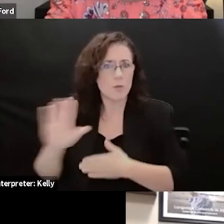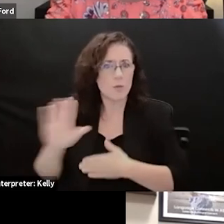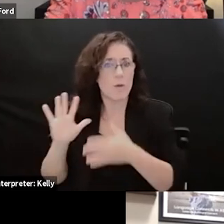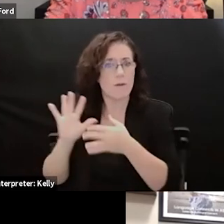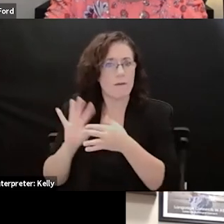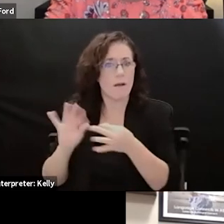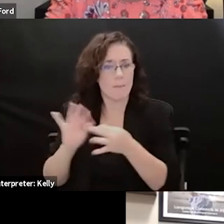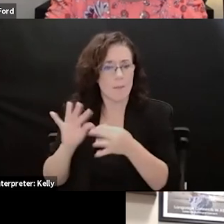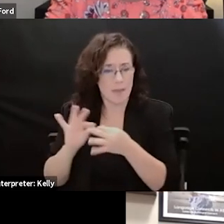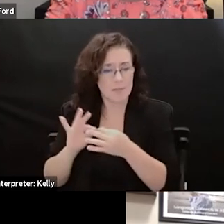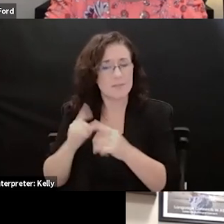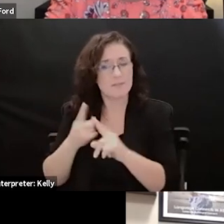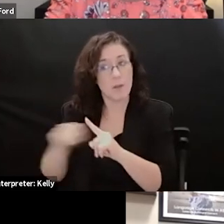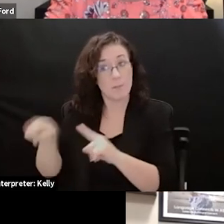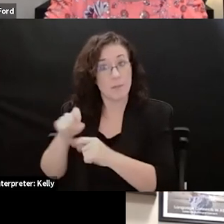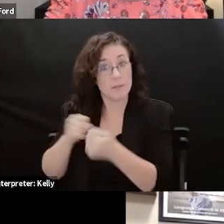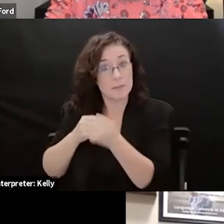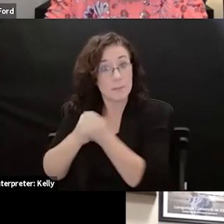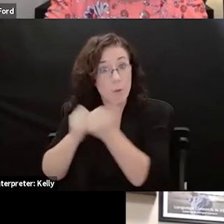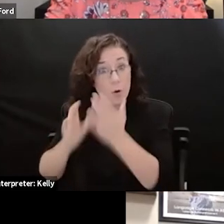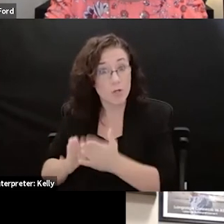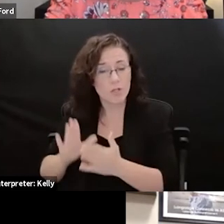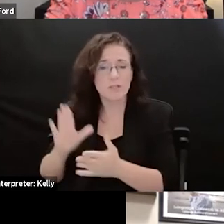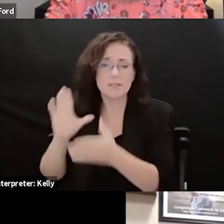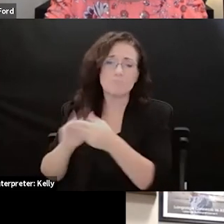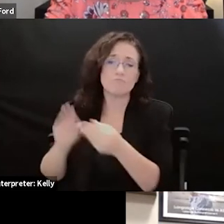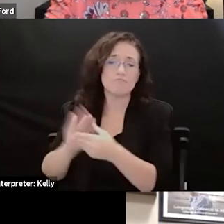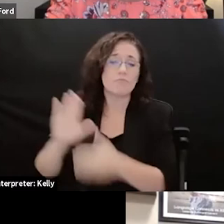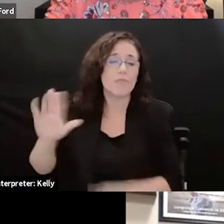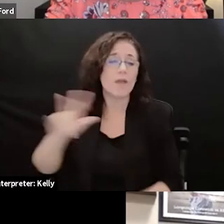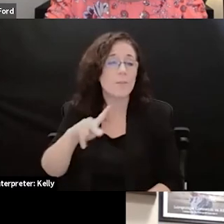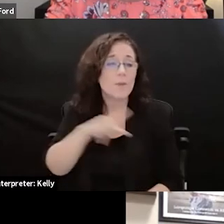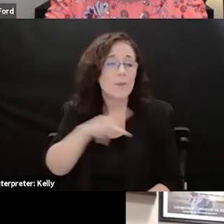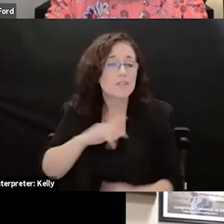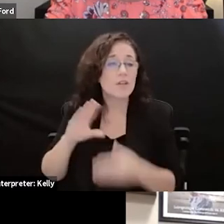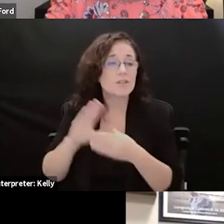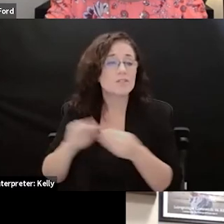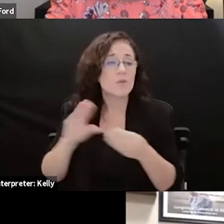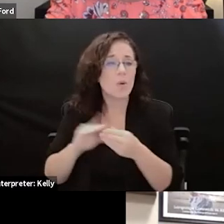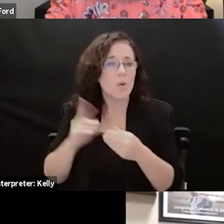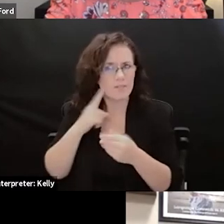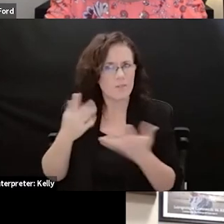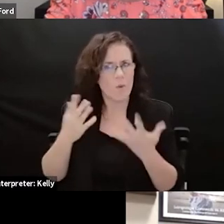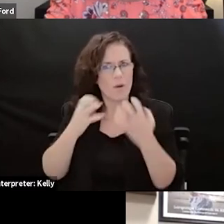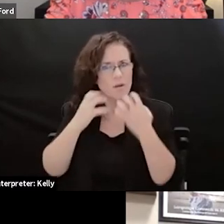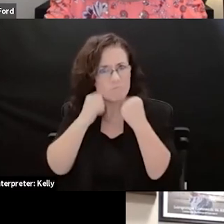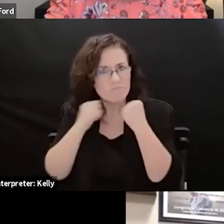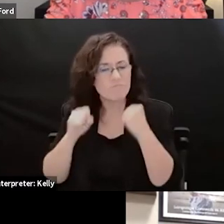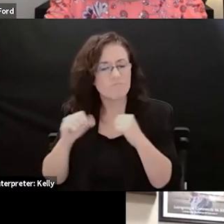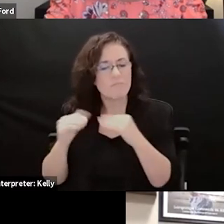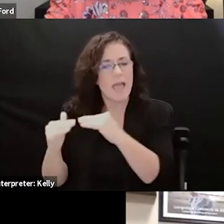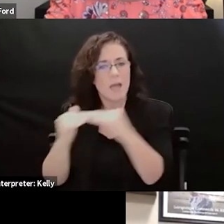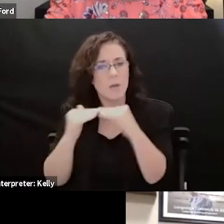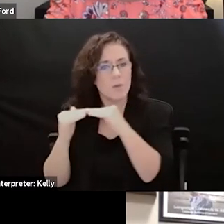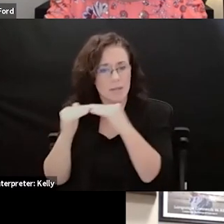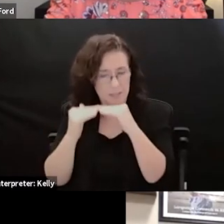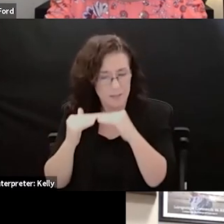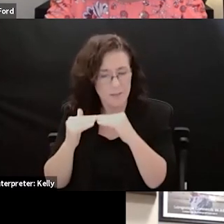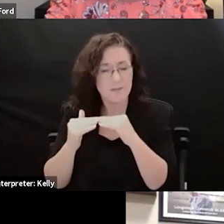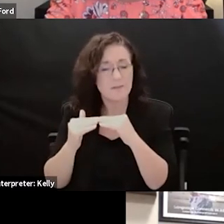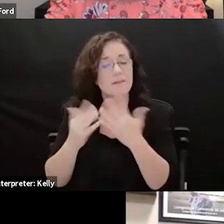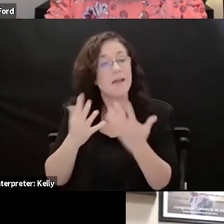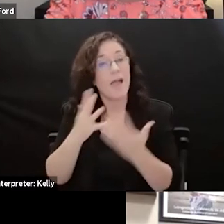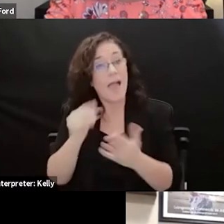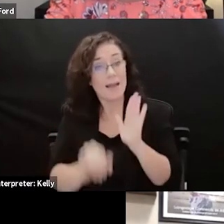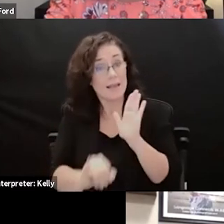supporters and sharing their personal stories with us and how important equity is with regards to that identifying seeing someone else like